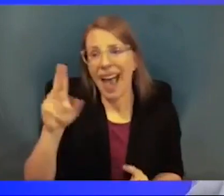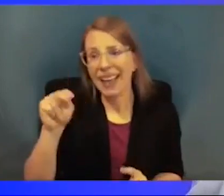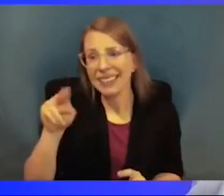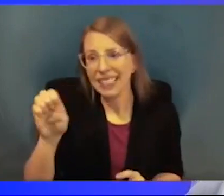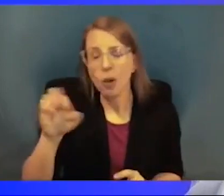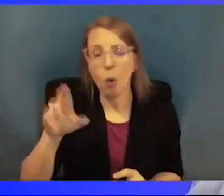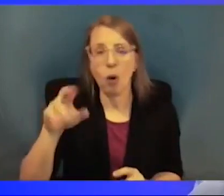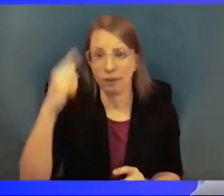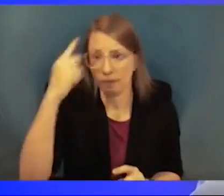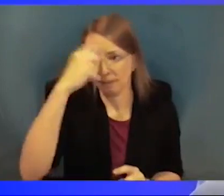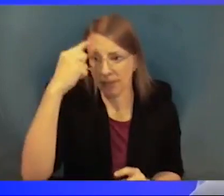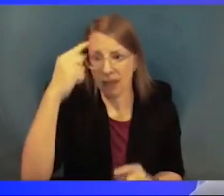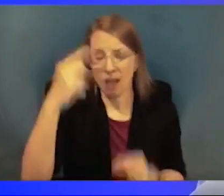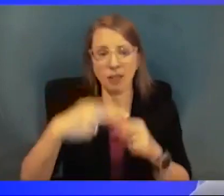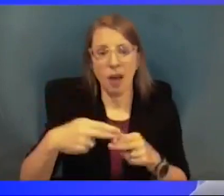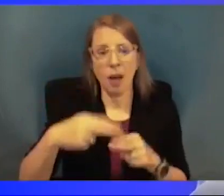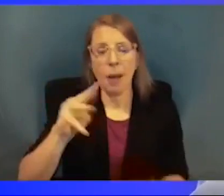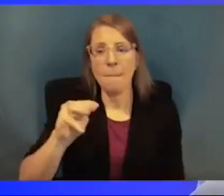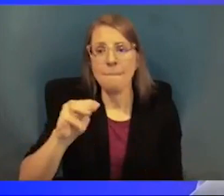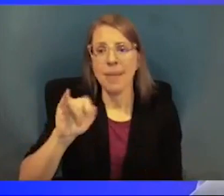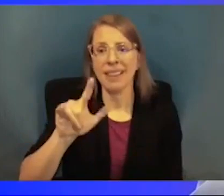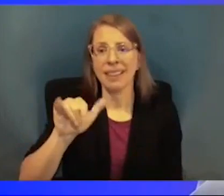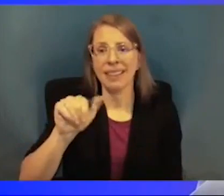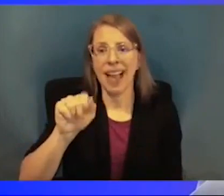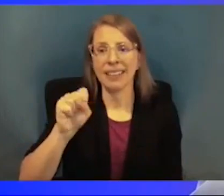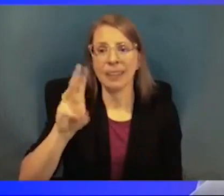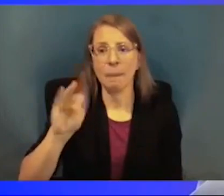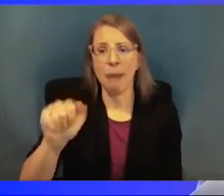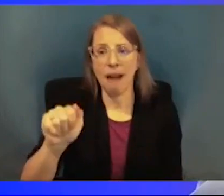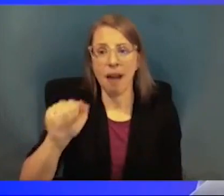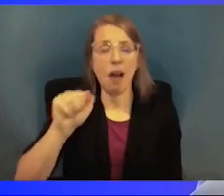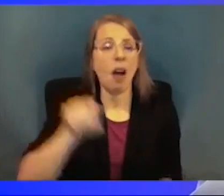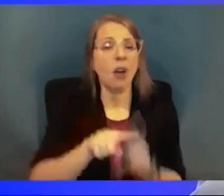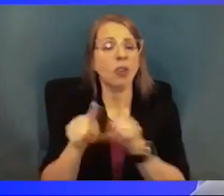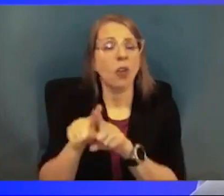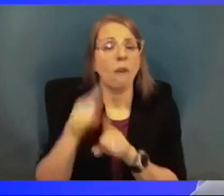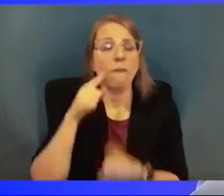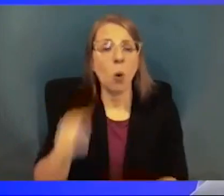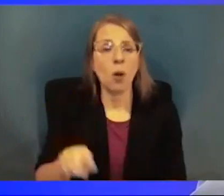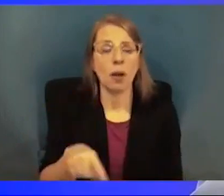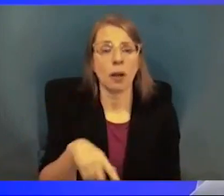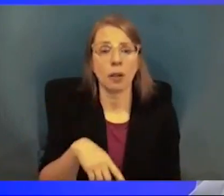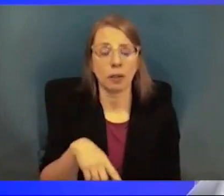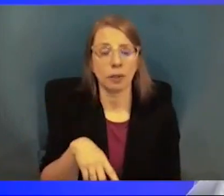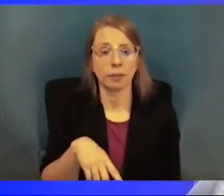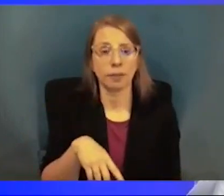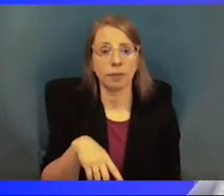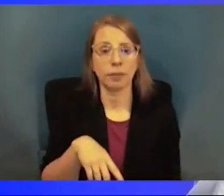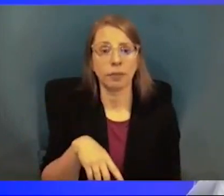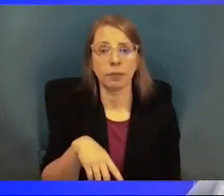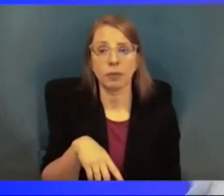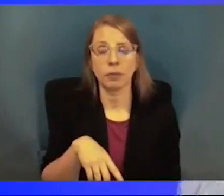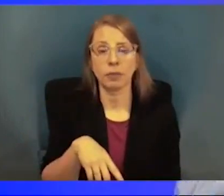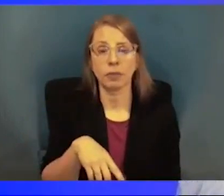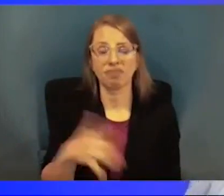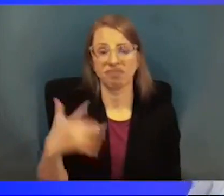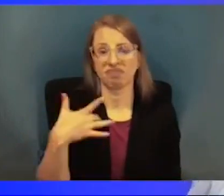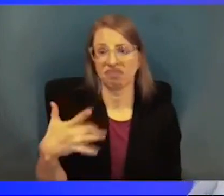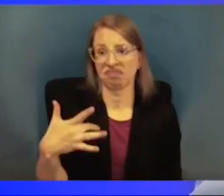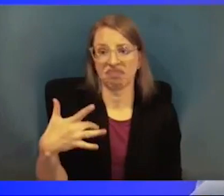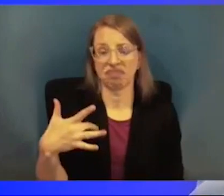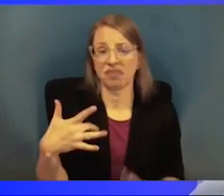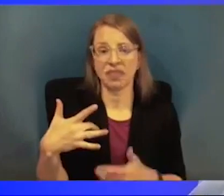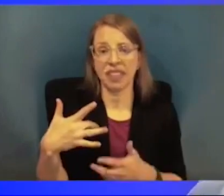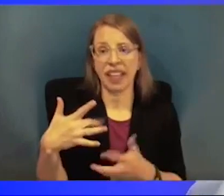as melasma. And then also it also is less likely to leave that kind of white